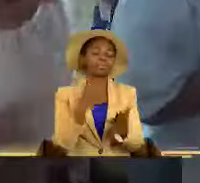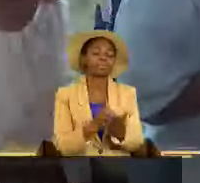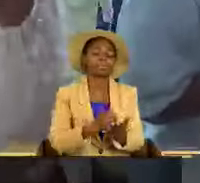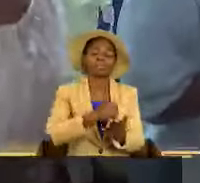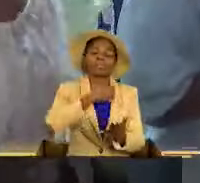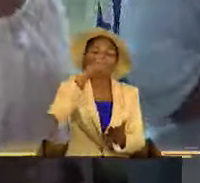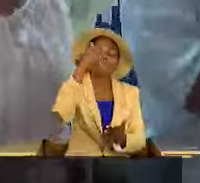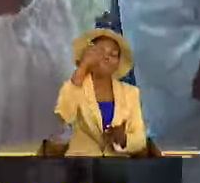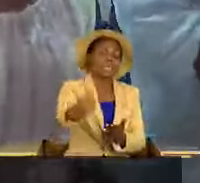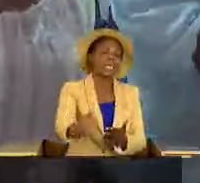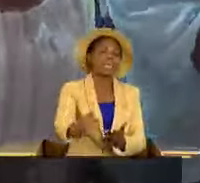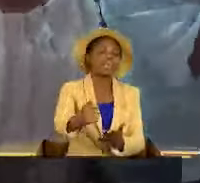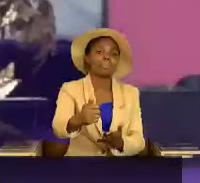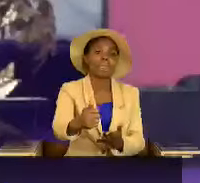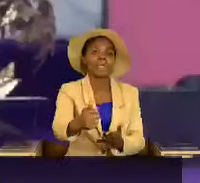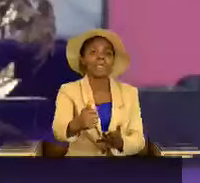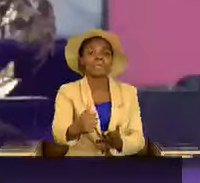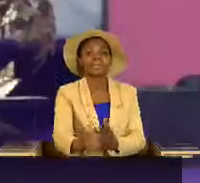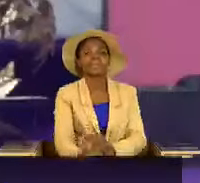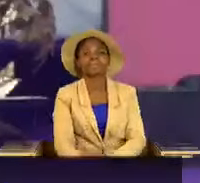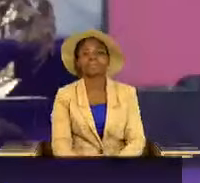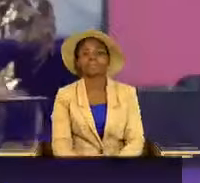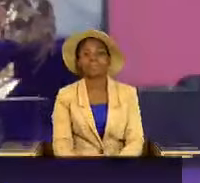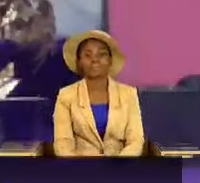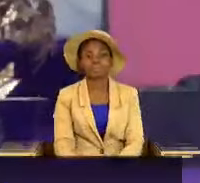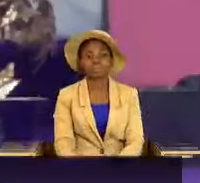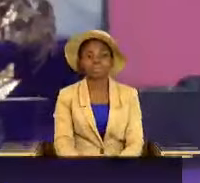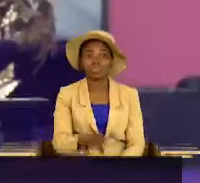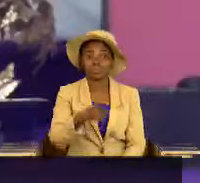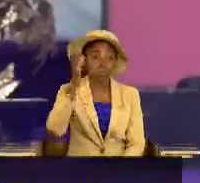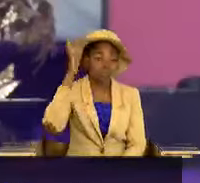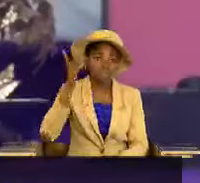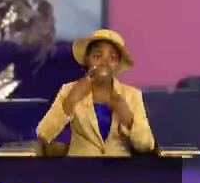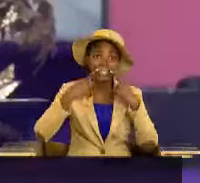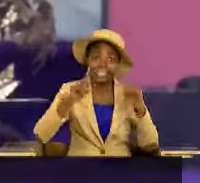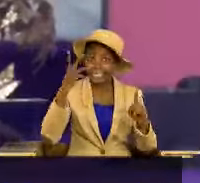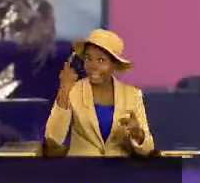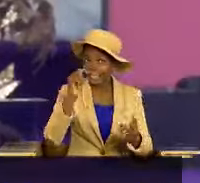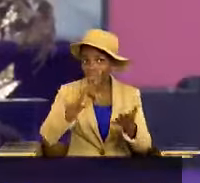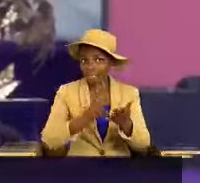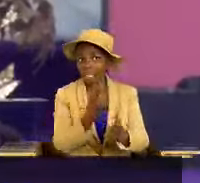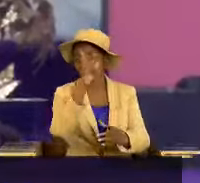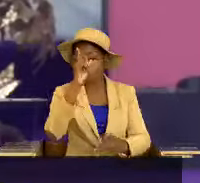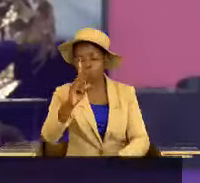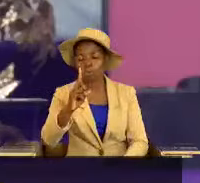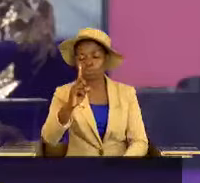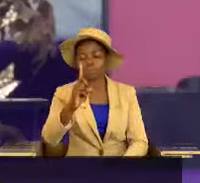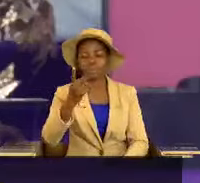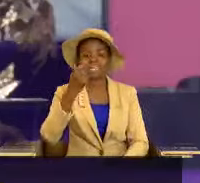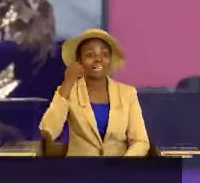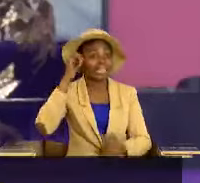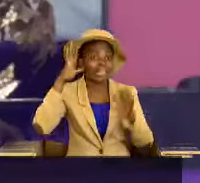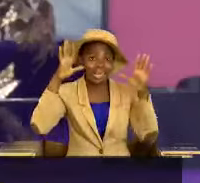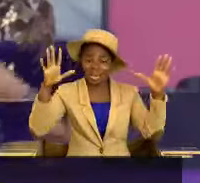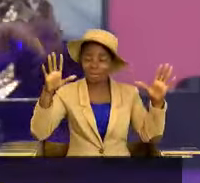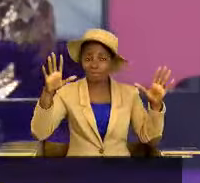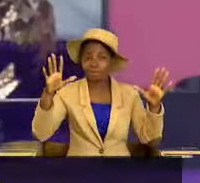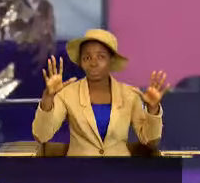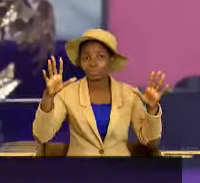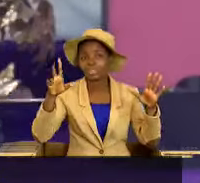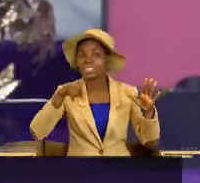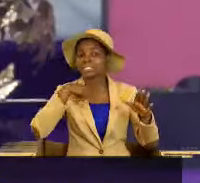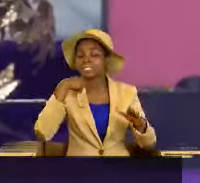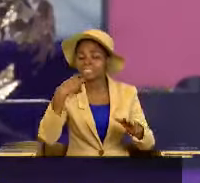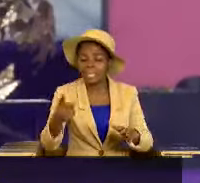name we have prayed you declare the second one loud and clear